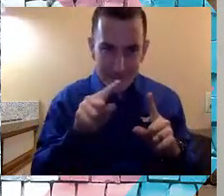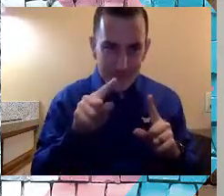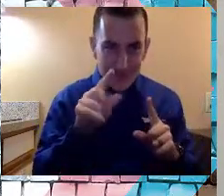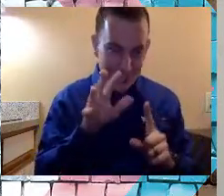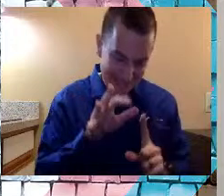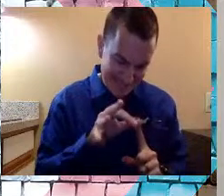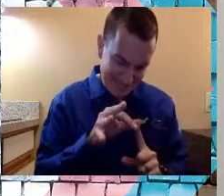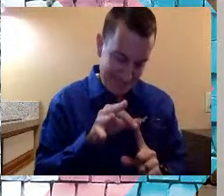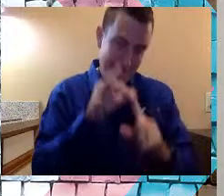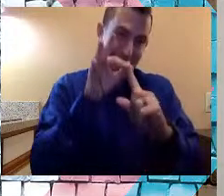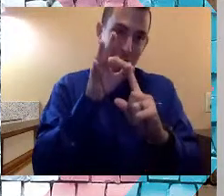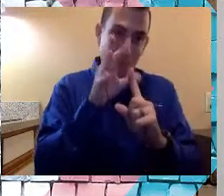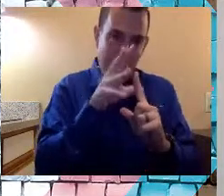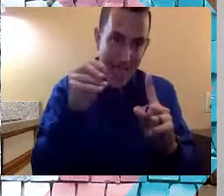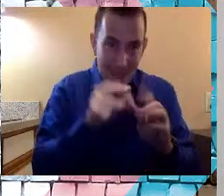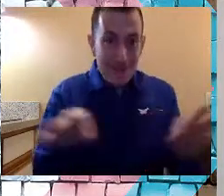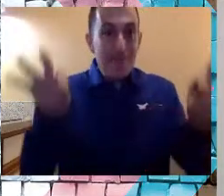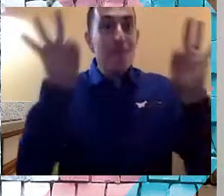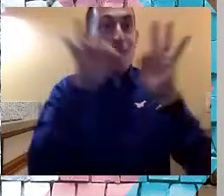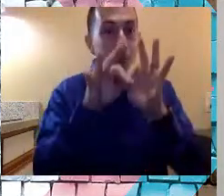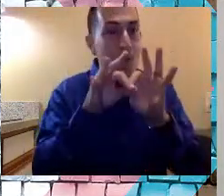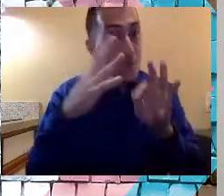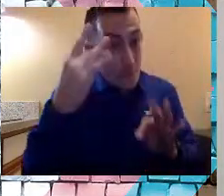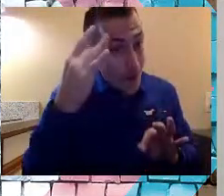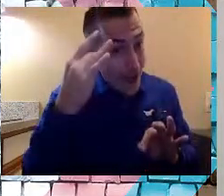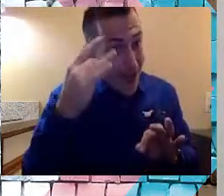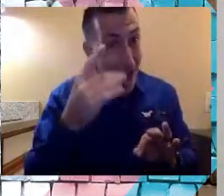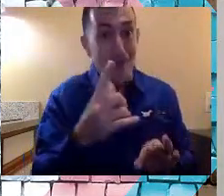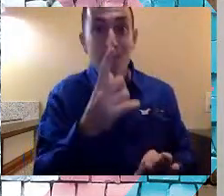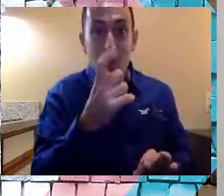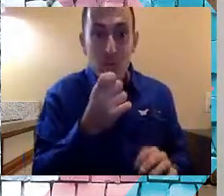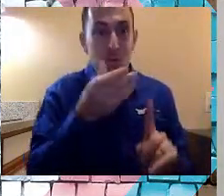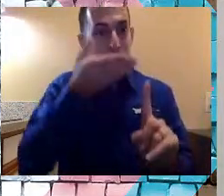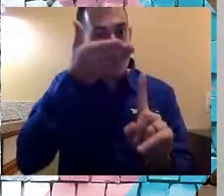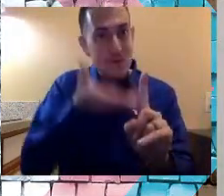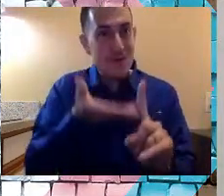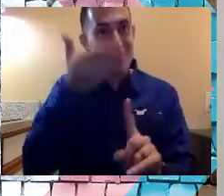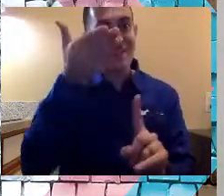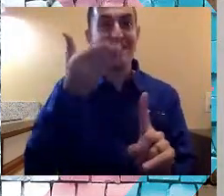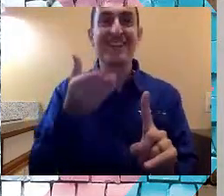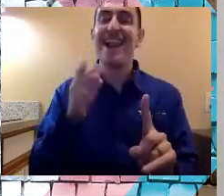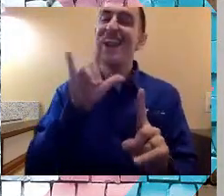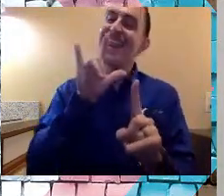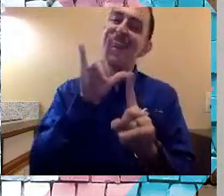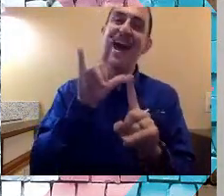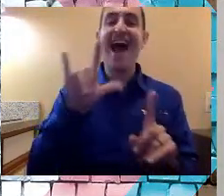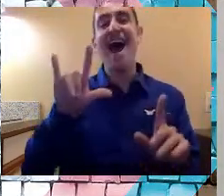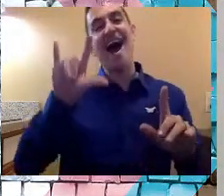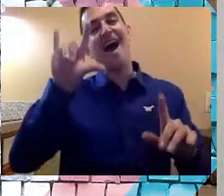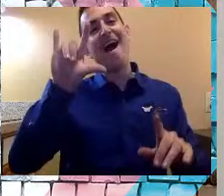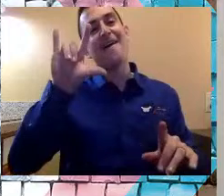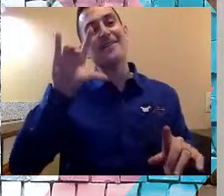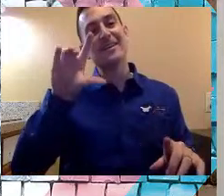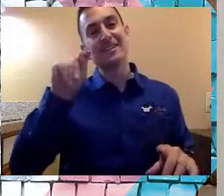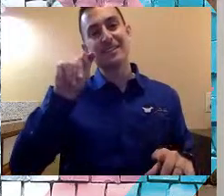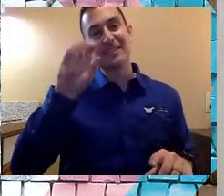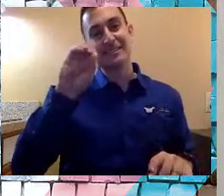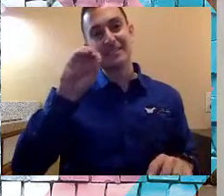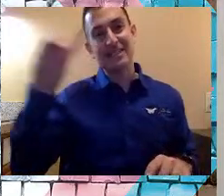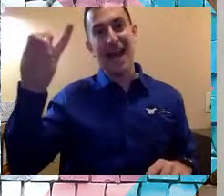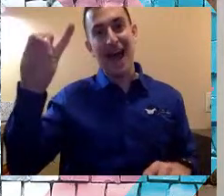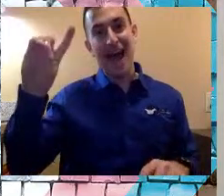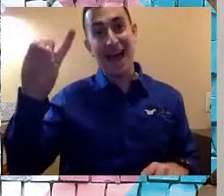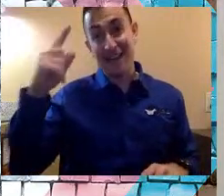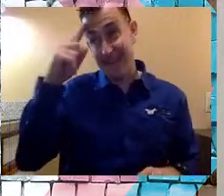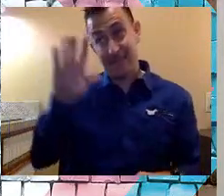who you are. And Todd signed it, Love, Todd. I think that's his doggy with sunglasses right